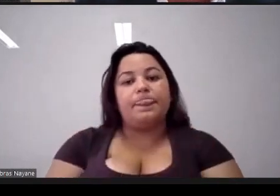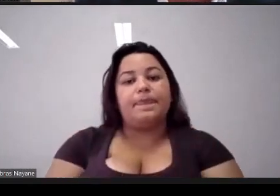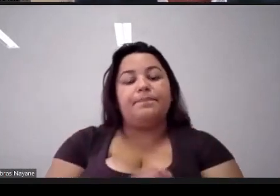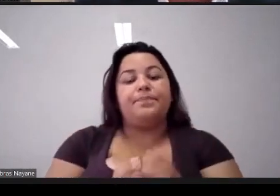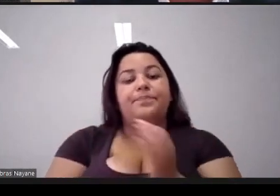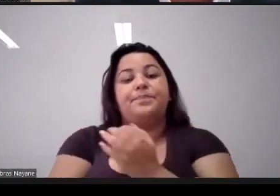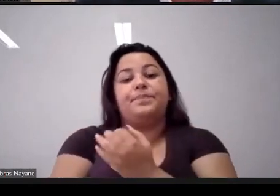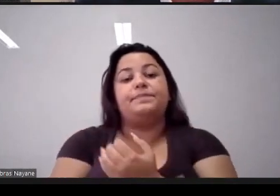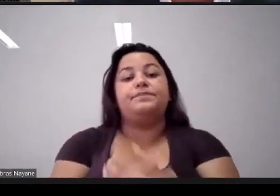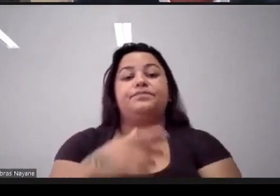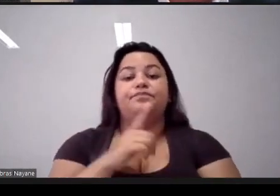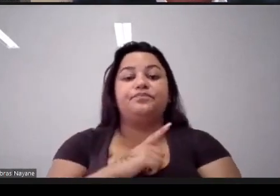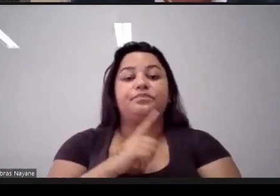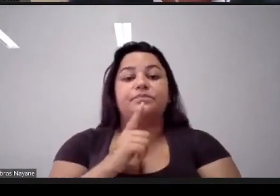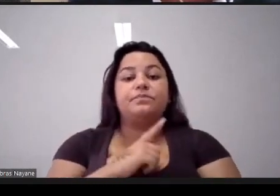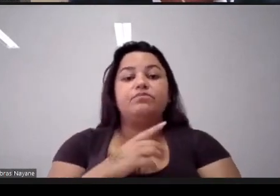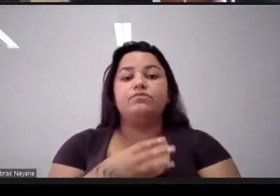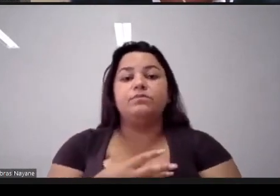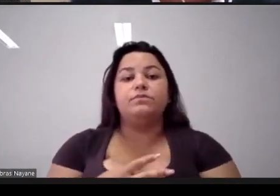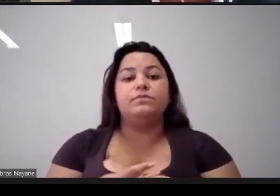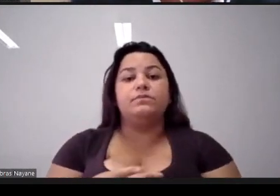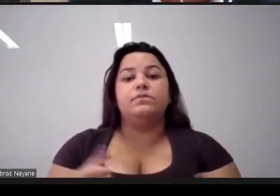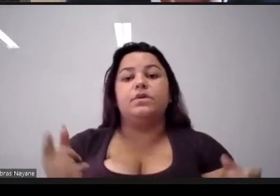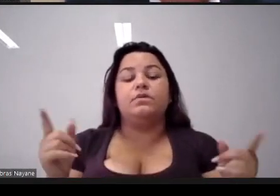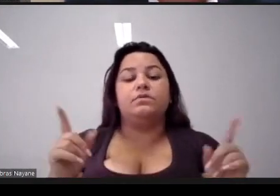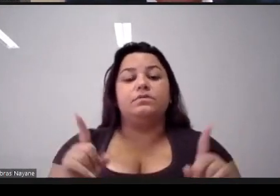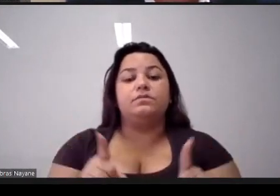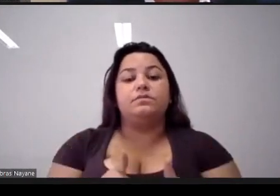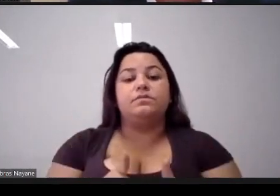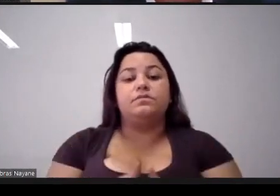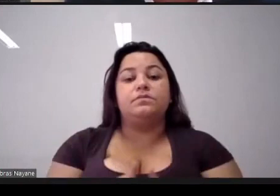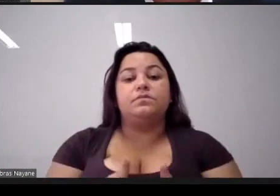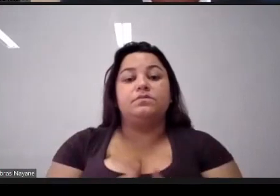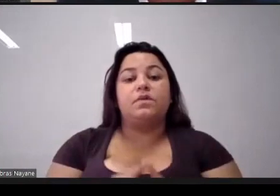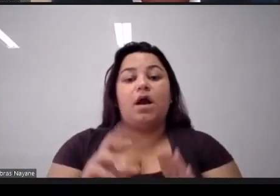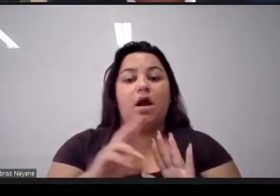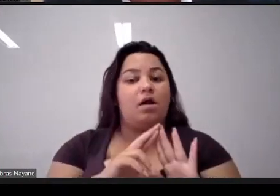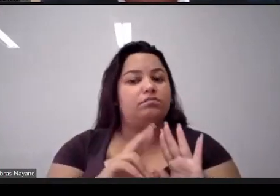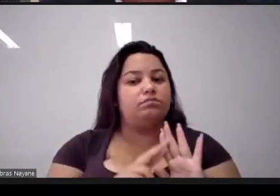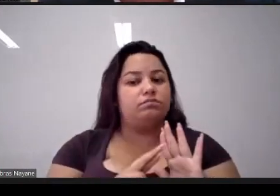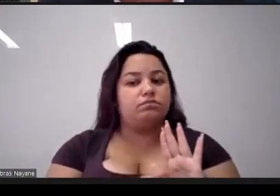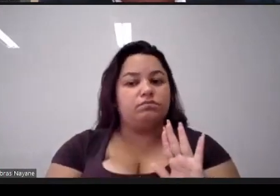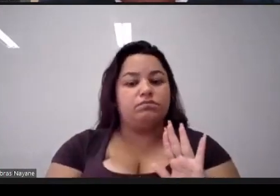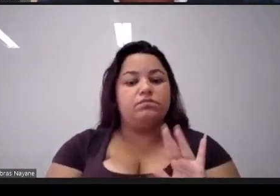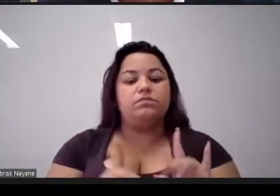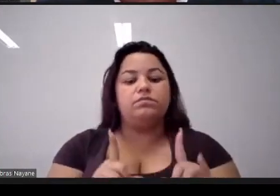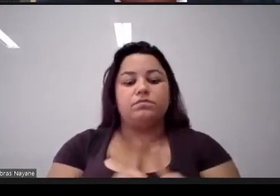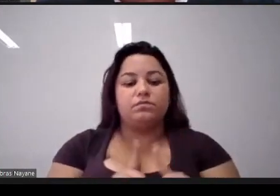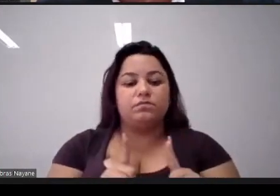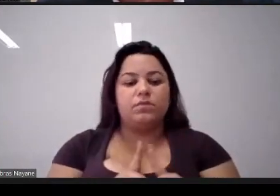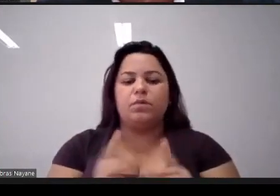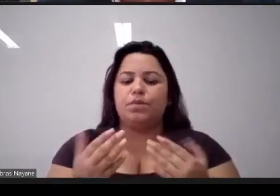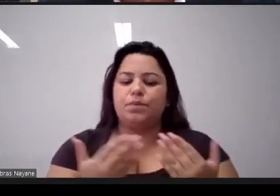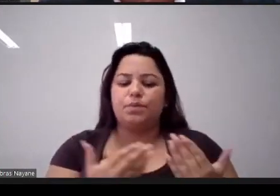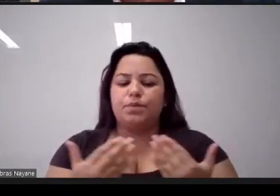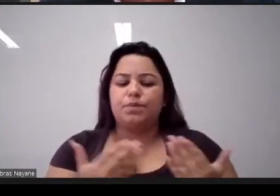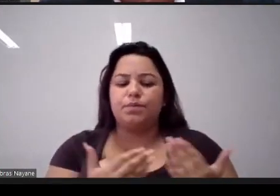there are a number of reports, and there is an OECD comparison of